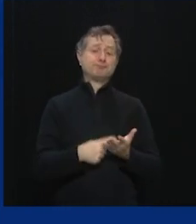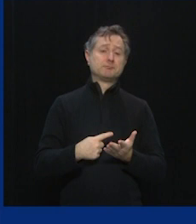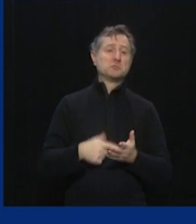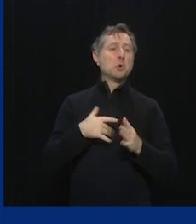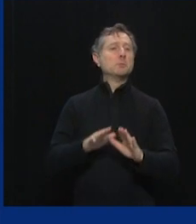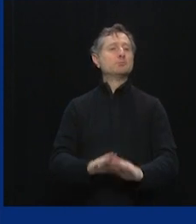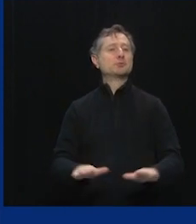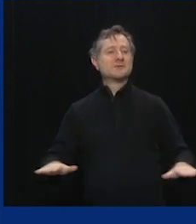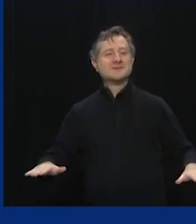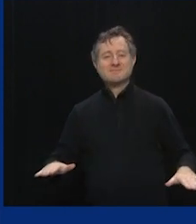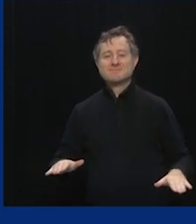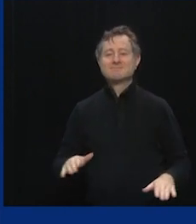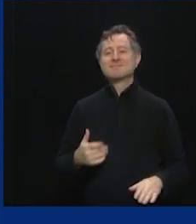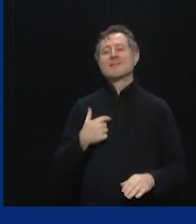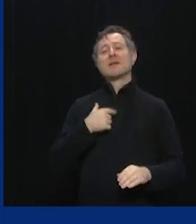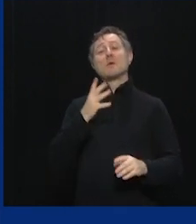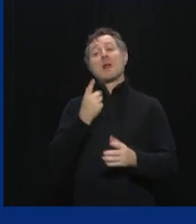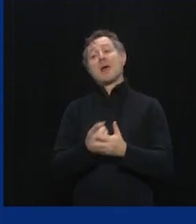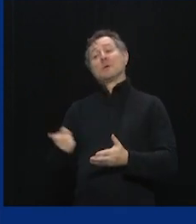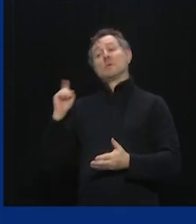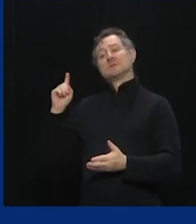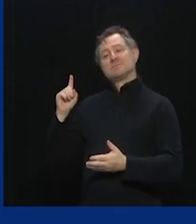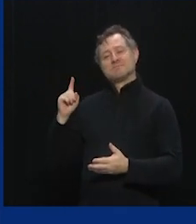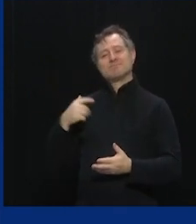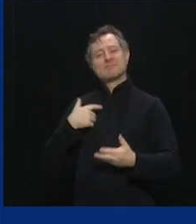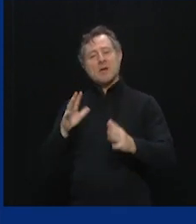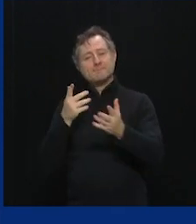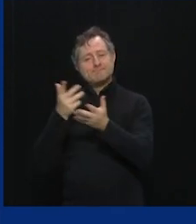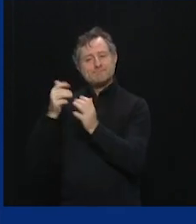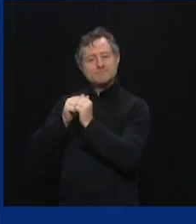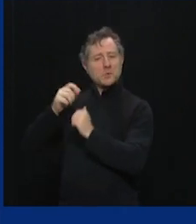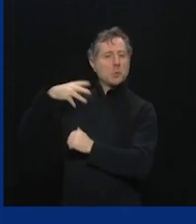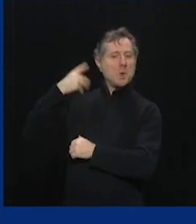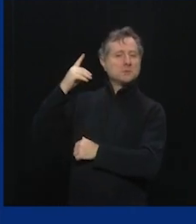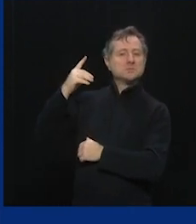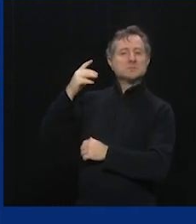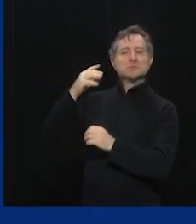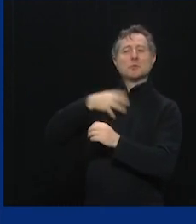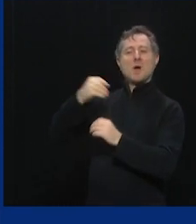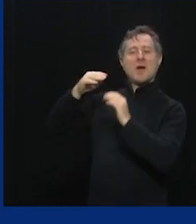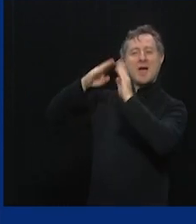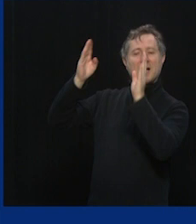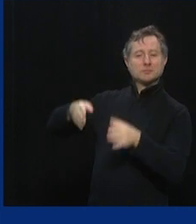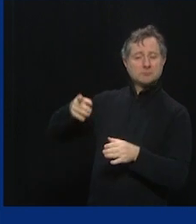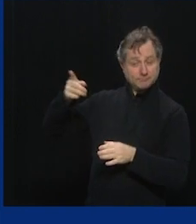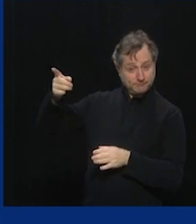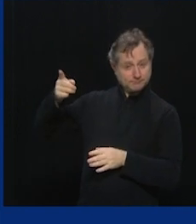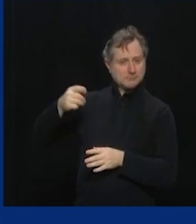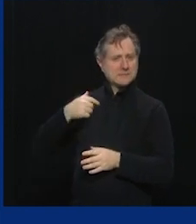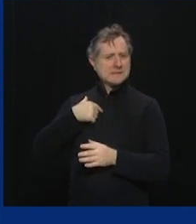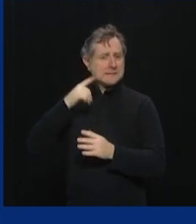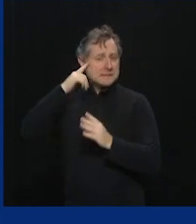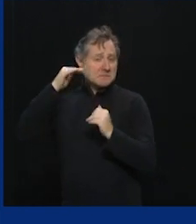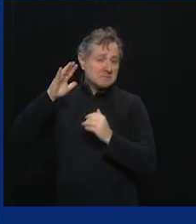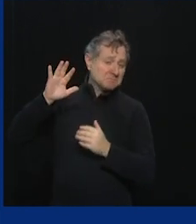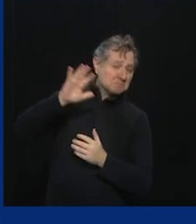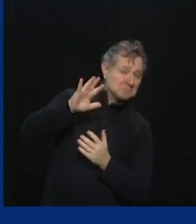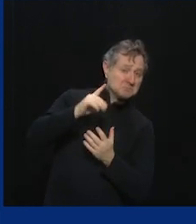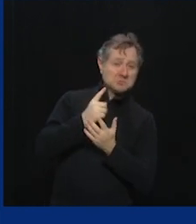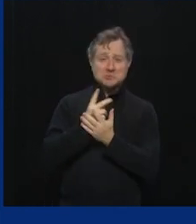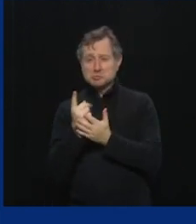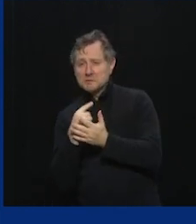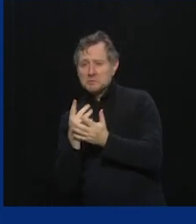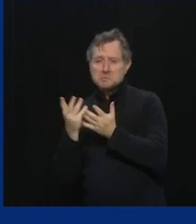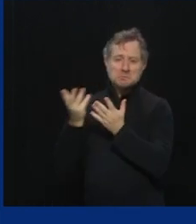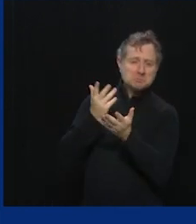last week, conversations with the White House to prepare for the approvals. We're expecting sometime in early November, Pfizer